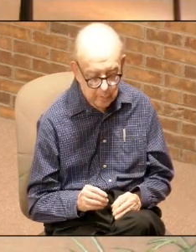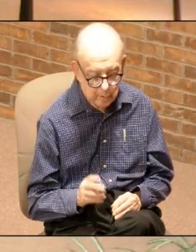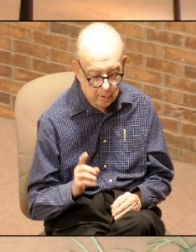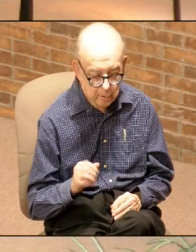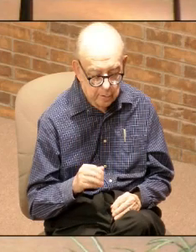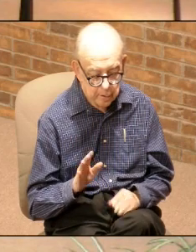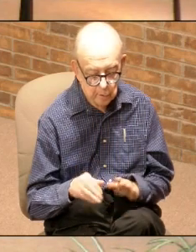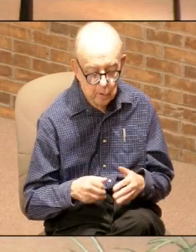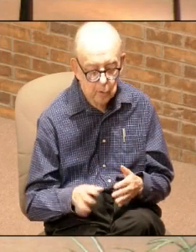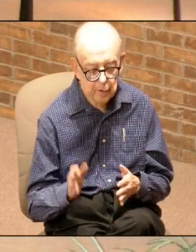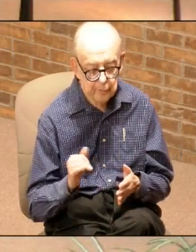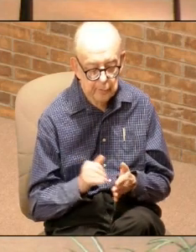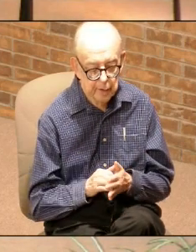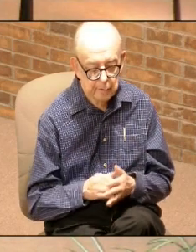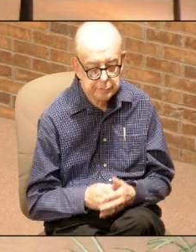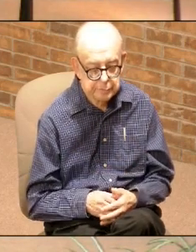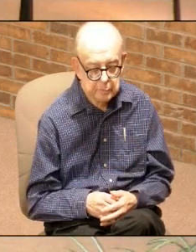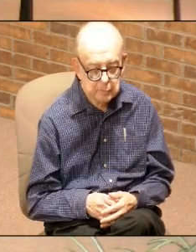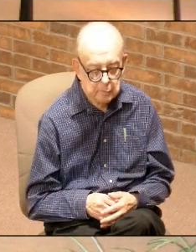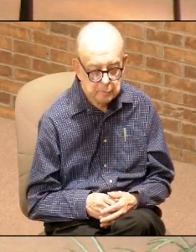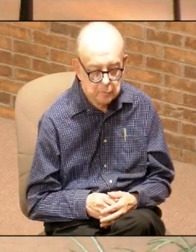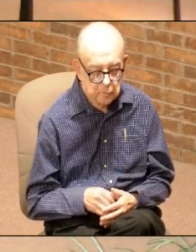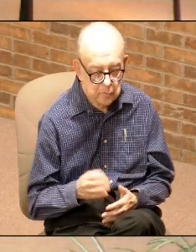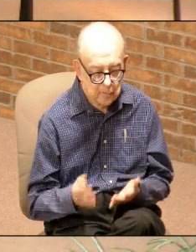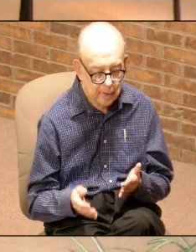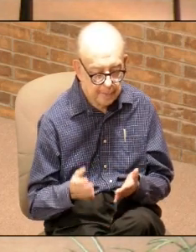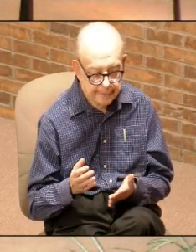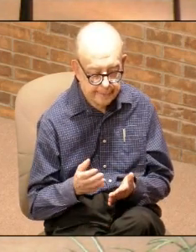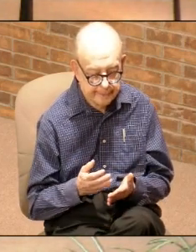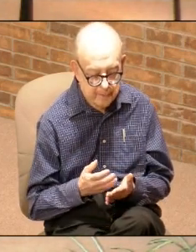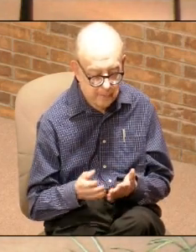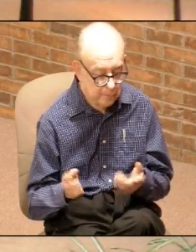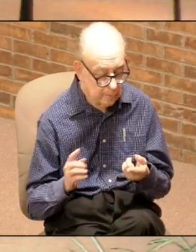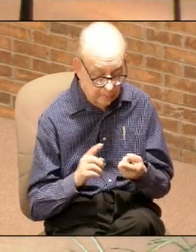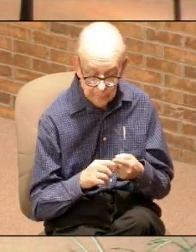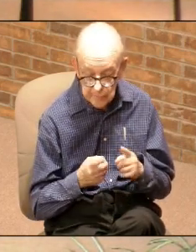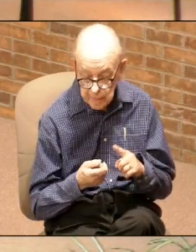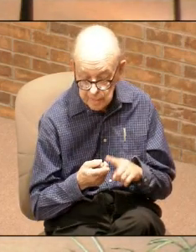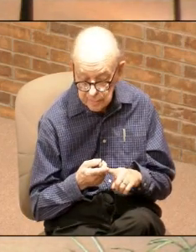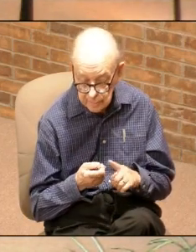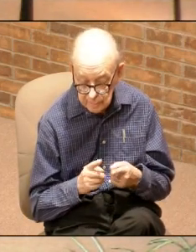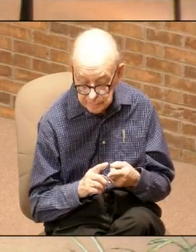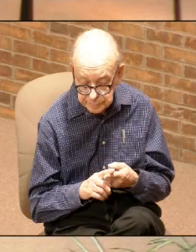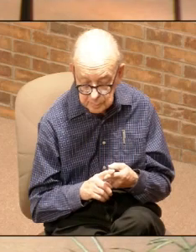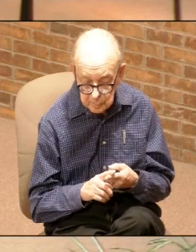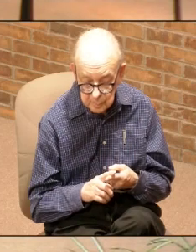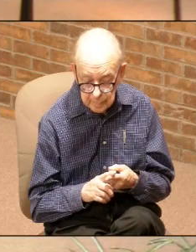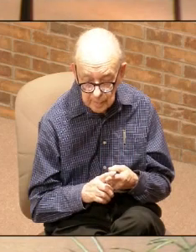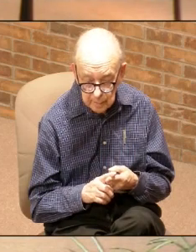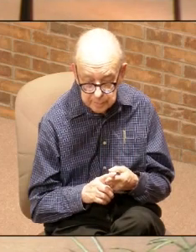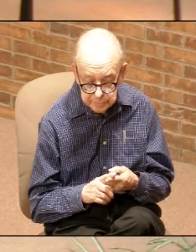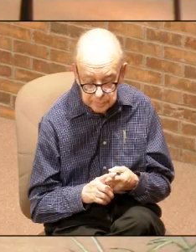you need to walk away from it. There may be some friendships.